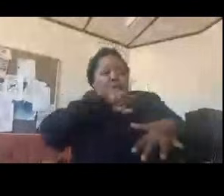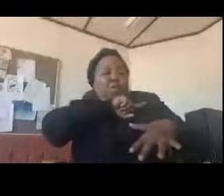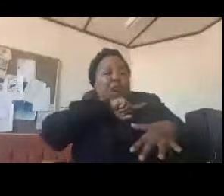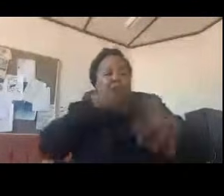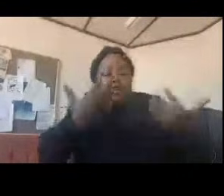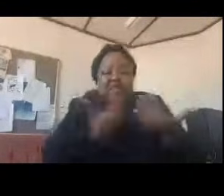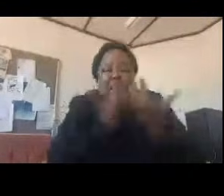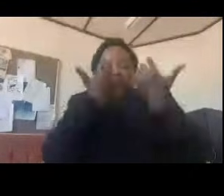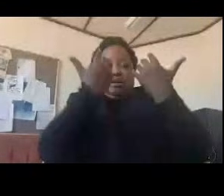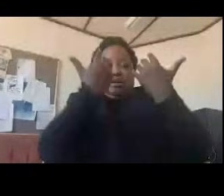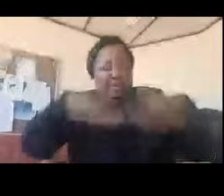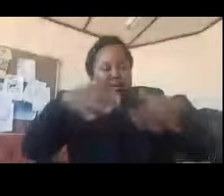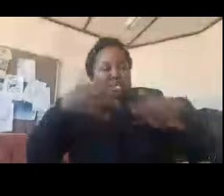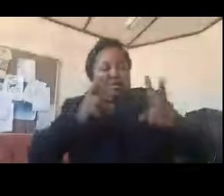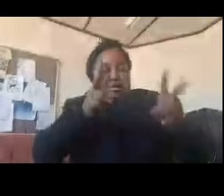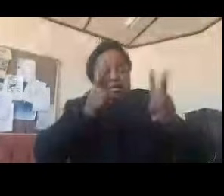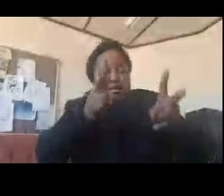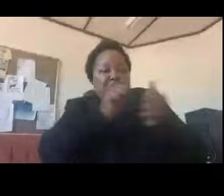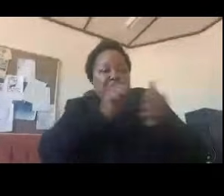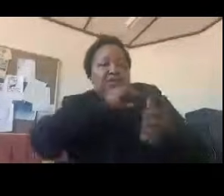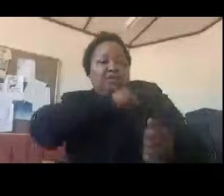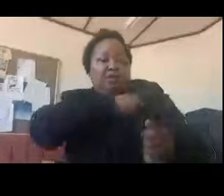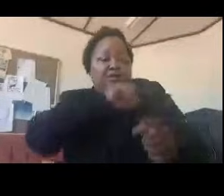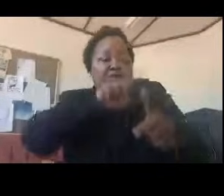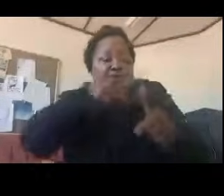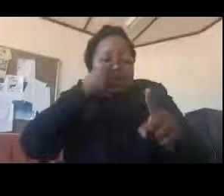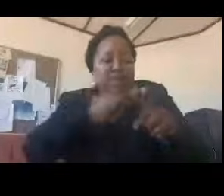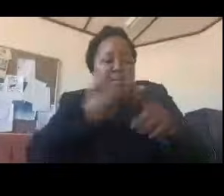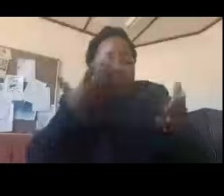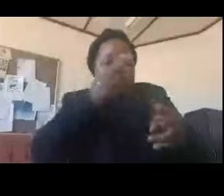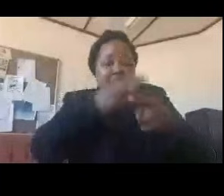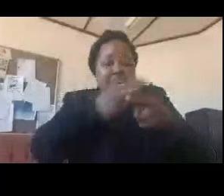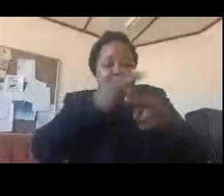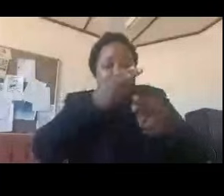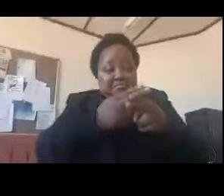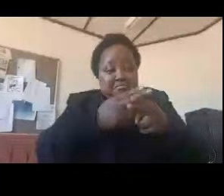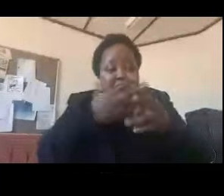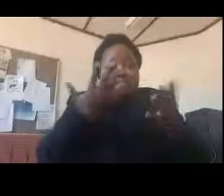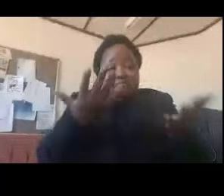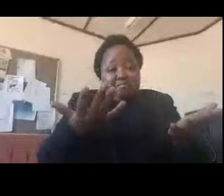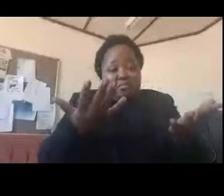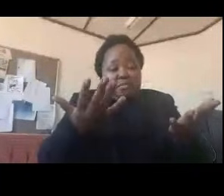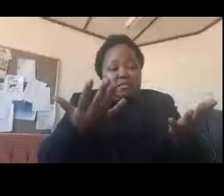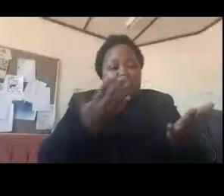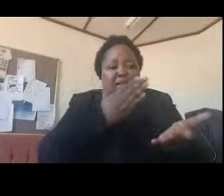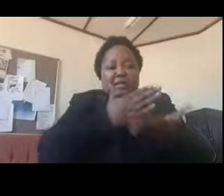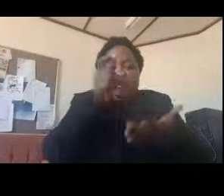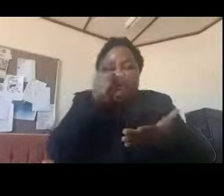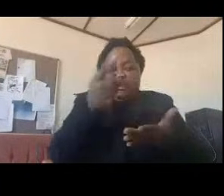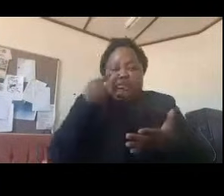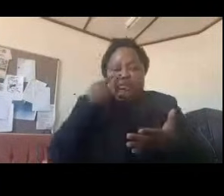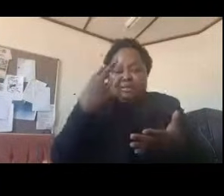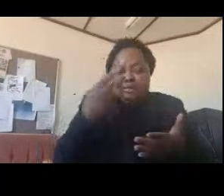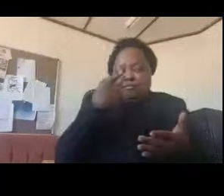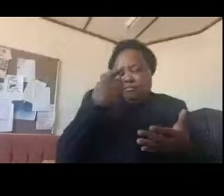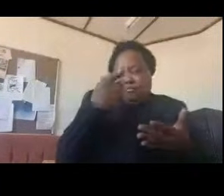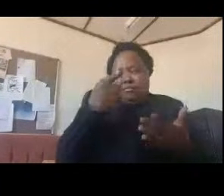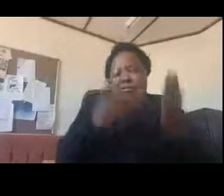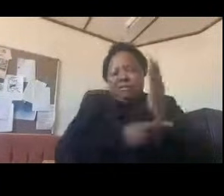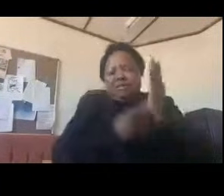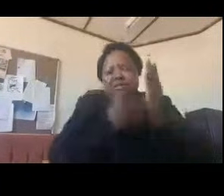this example of being in a bathroom. Another person, when they see them, they may say, developing that pity